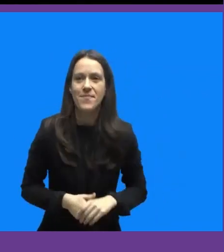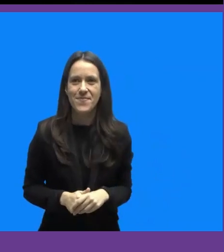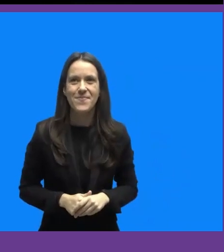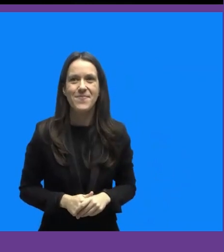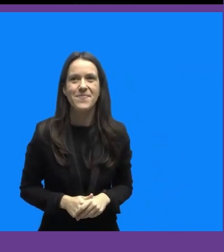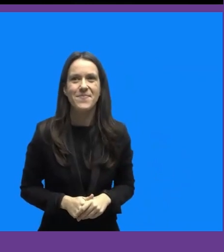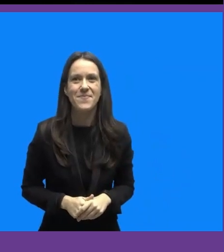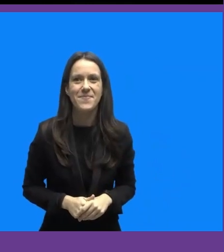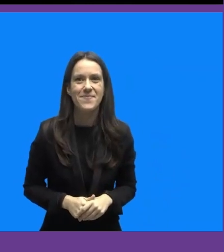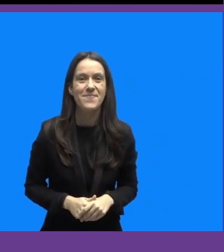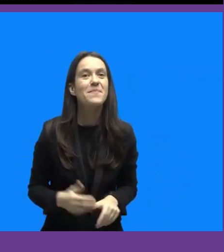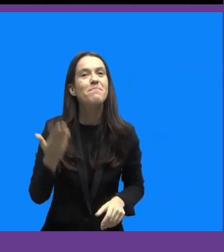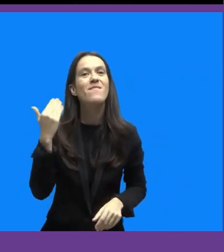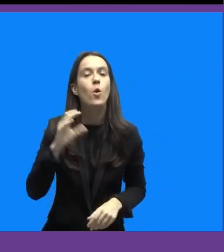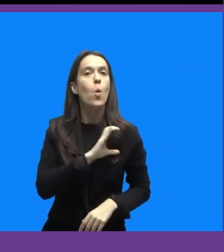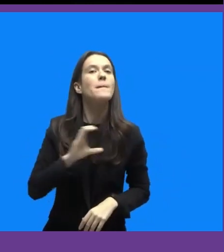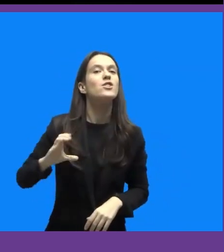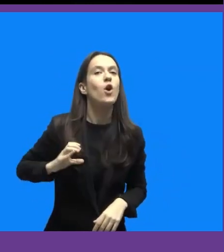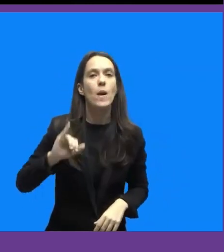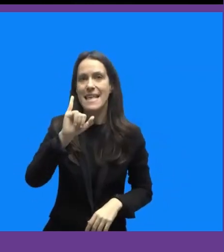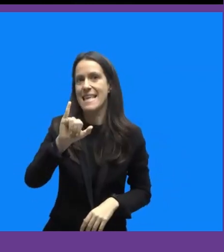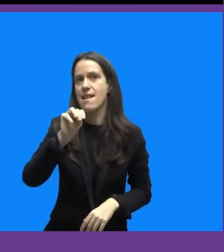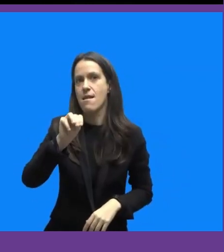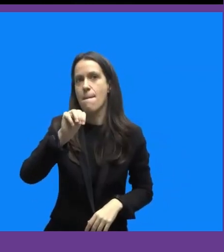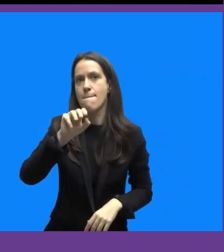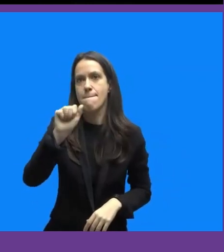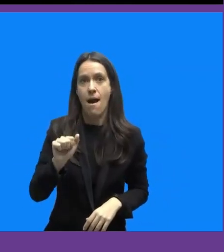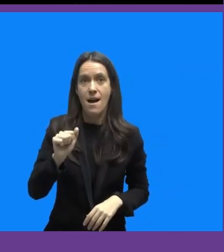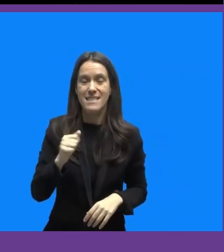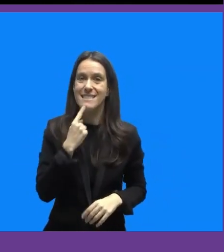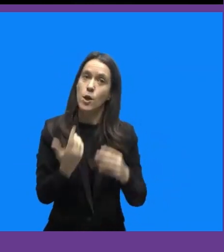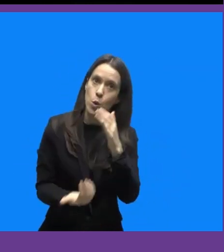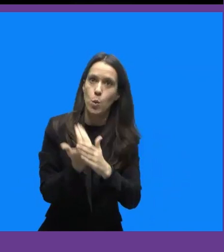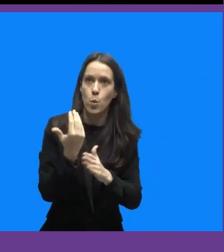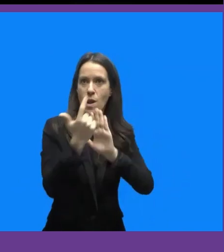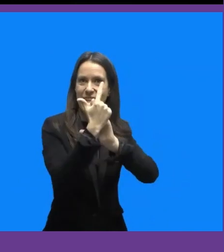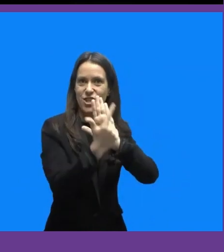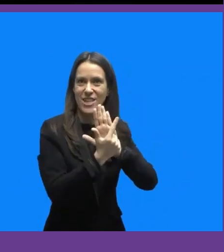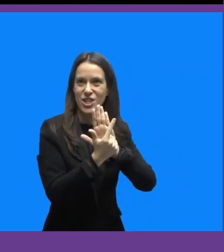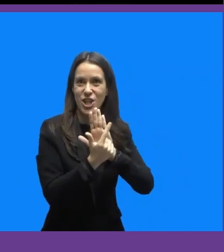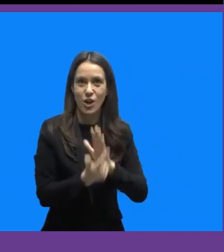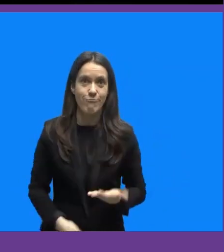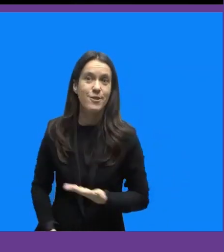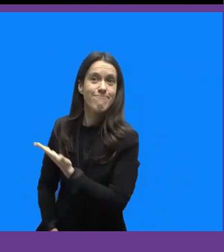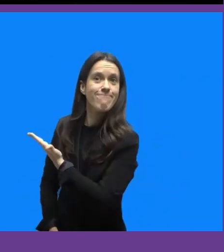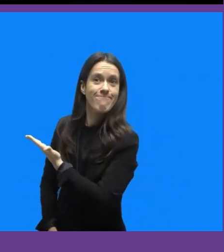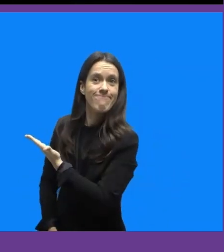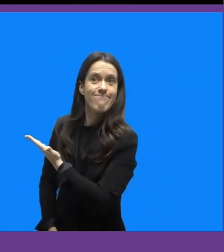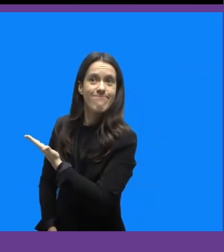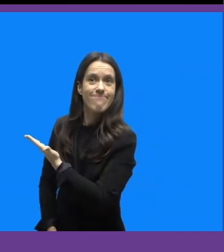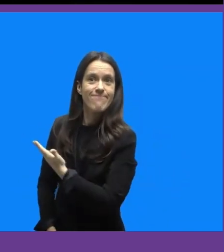from the Commission, a great example of new legislation that we all have to implement is the